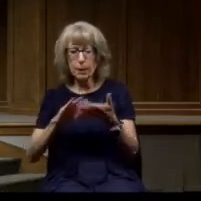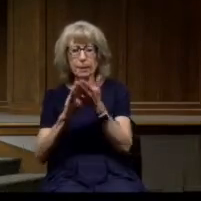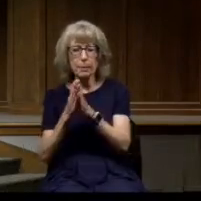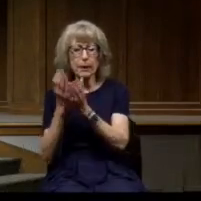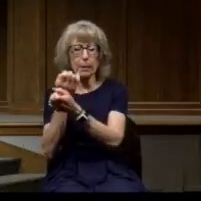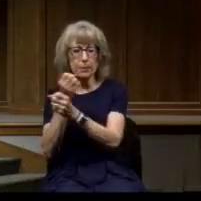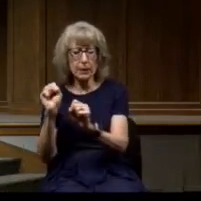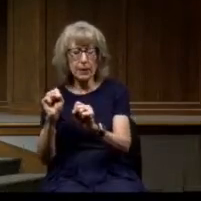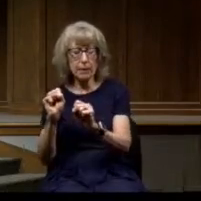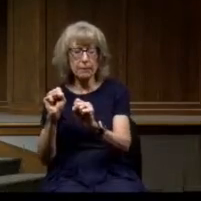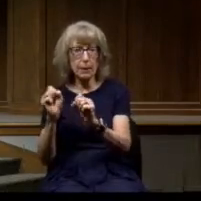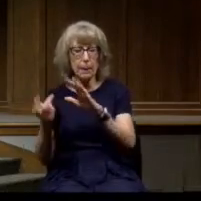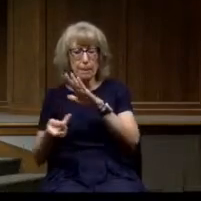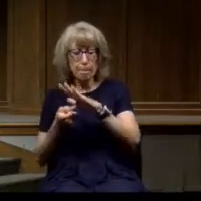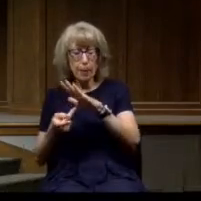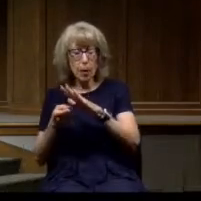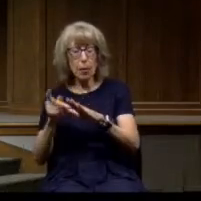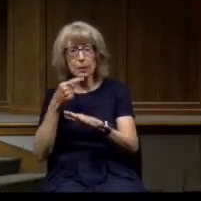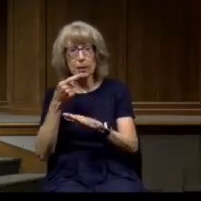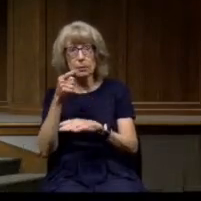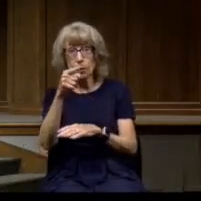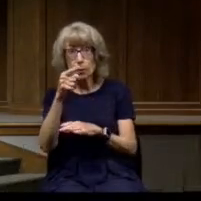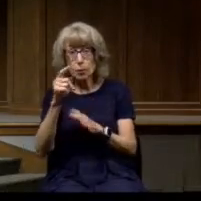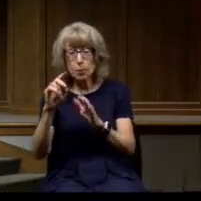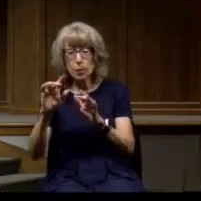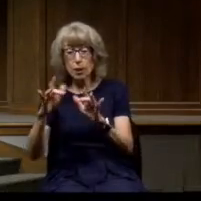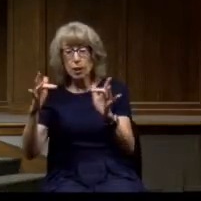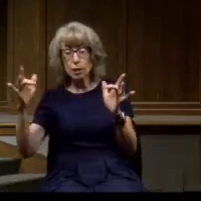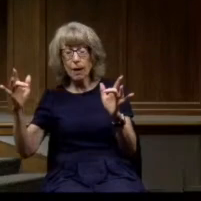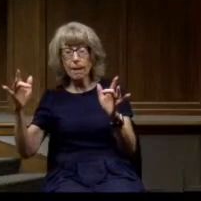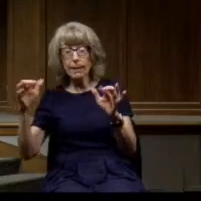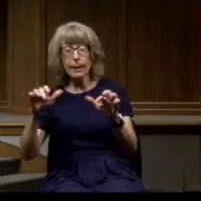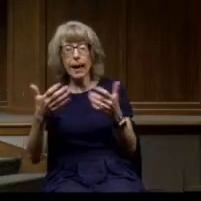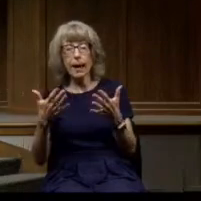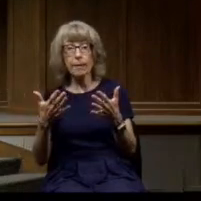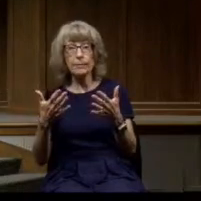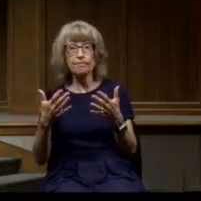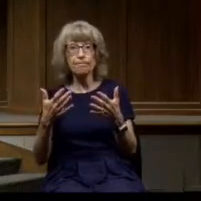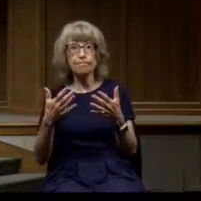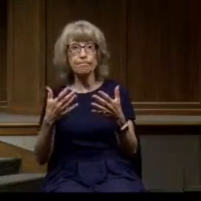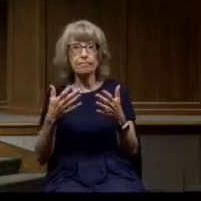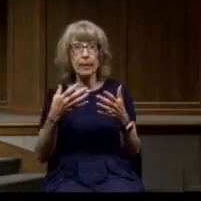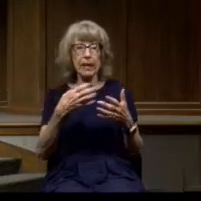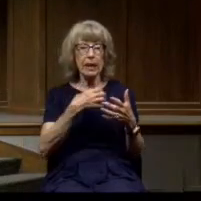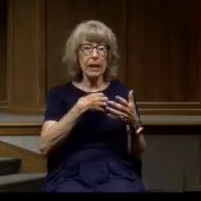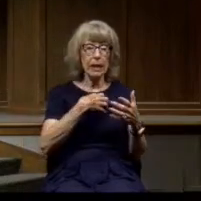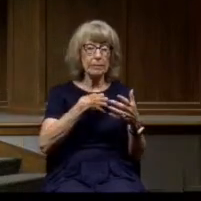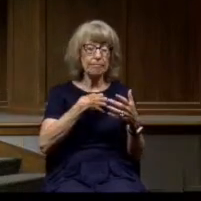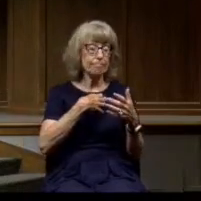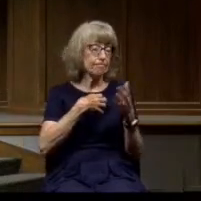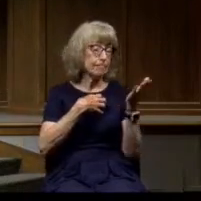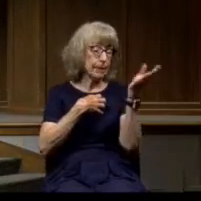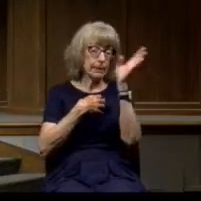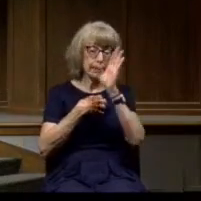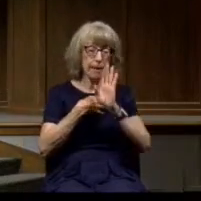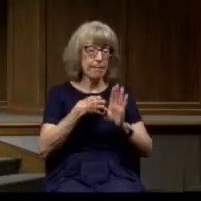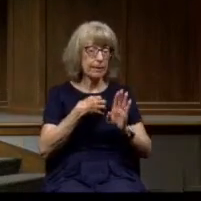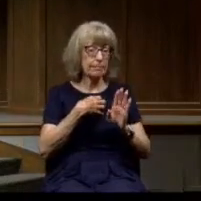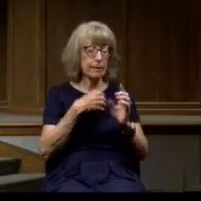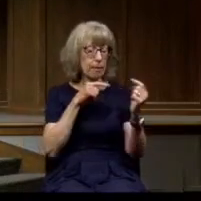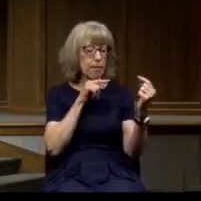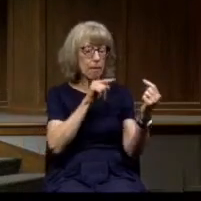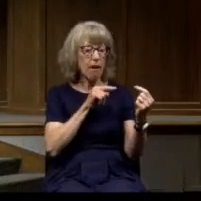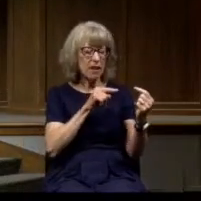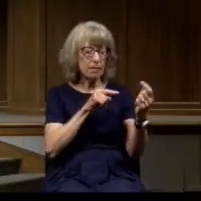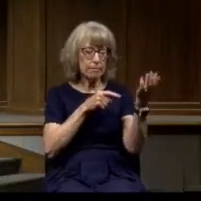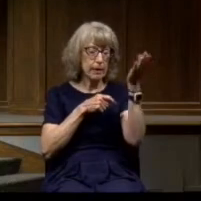shine is when you don't complain and when you don't argue. That's